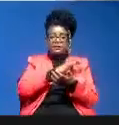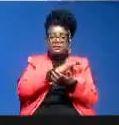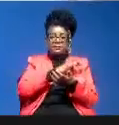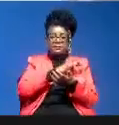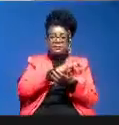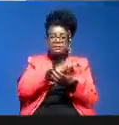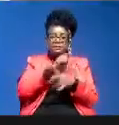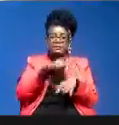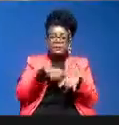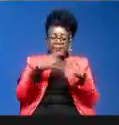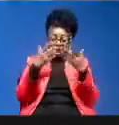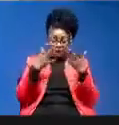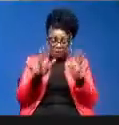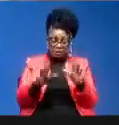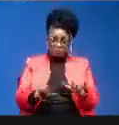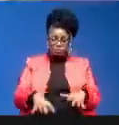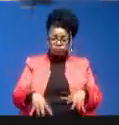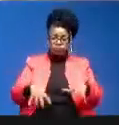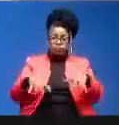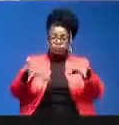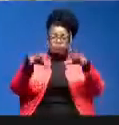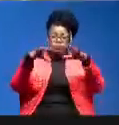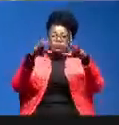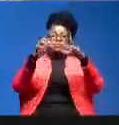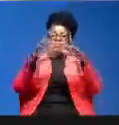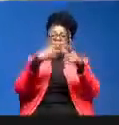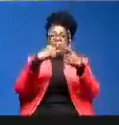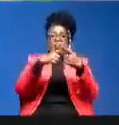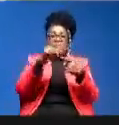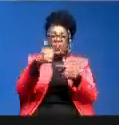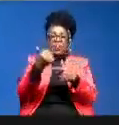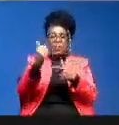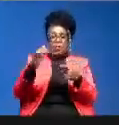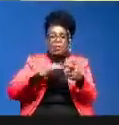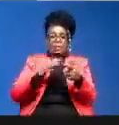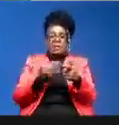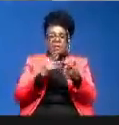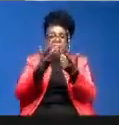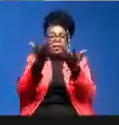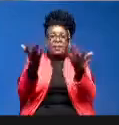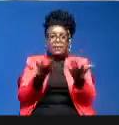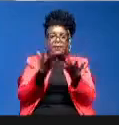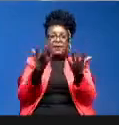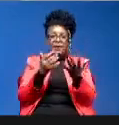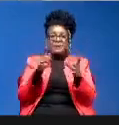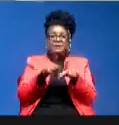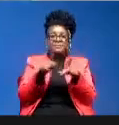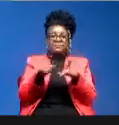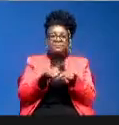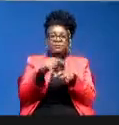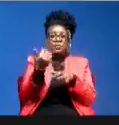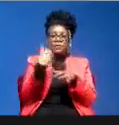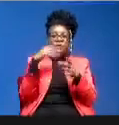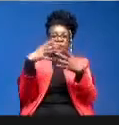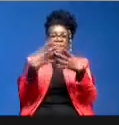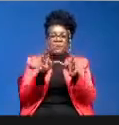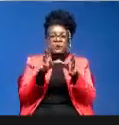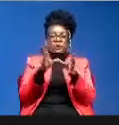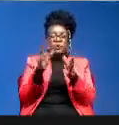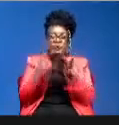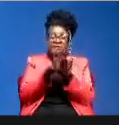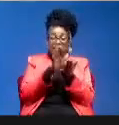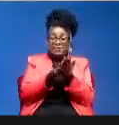After the grass matures, Getty and other women harvest its seeds and sell them to Westgate Community Conservancy